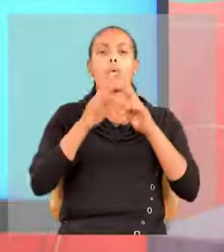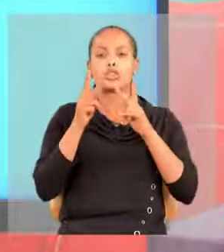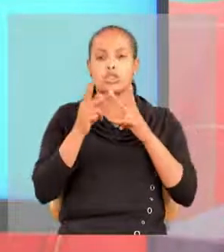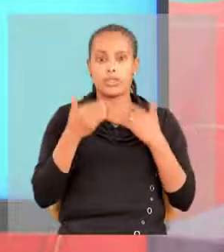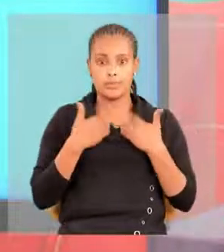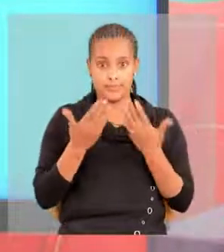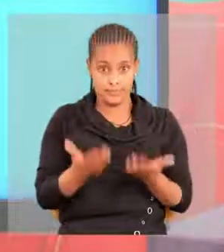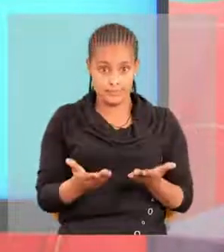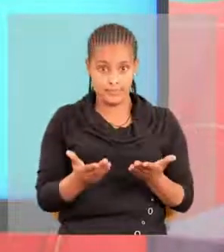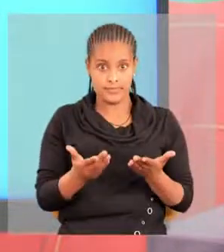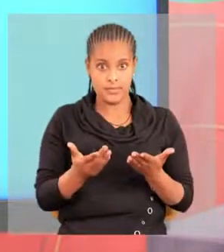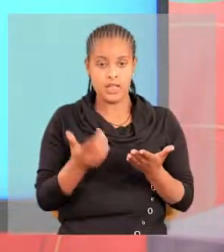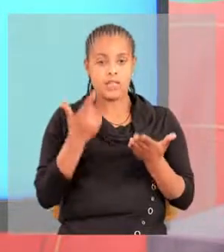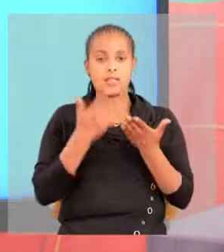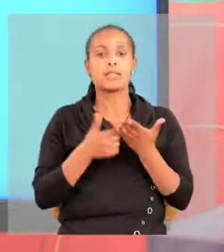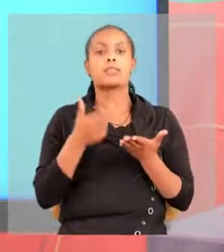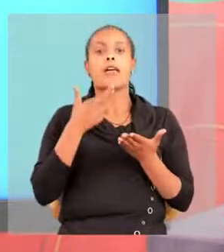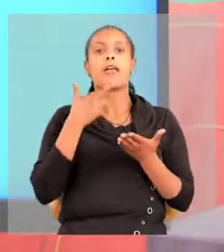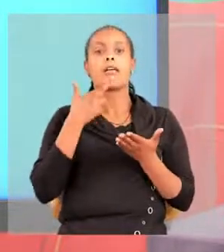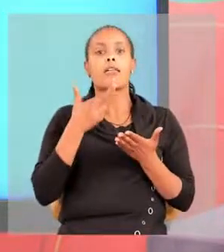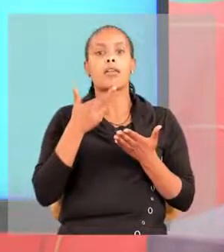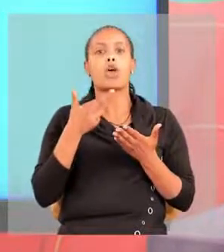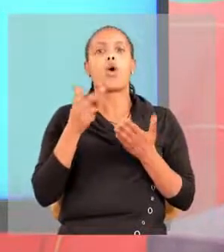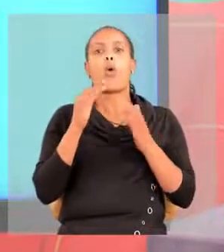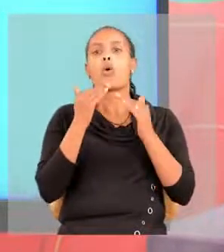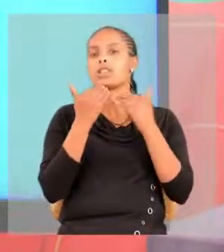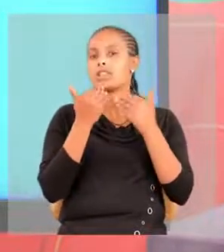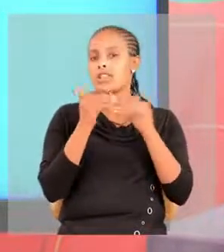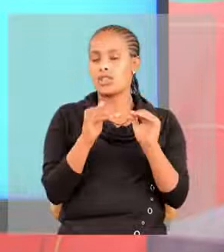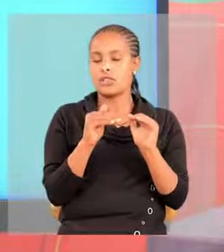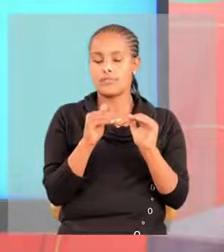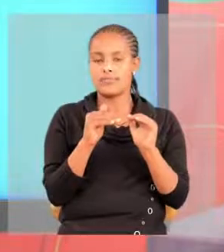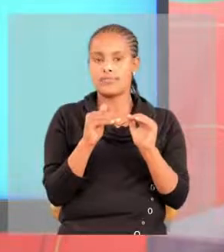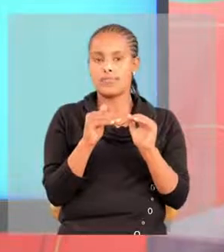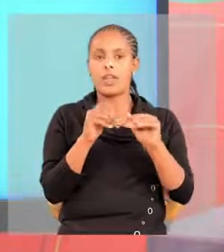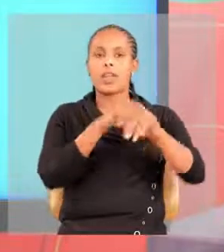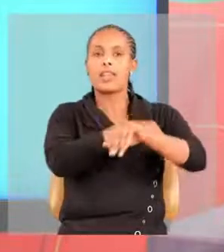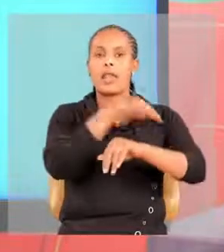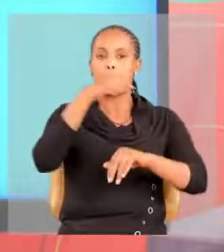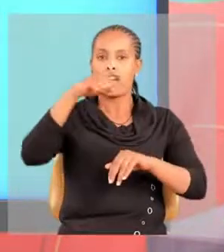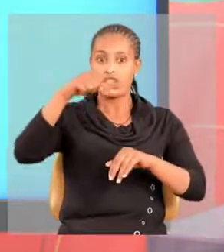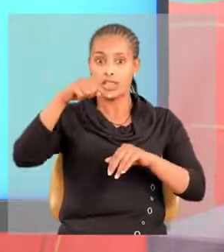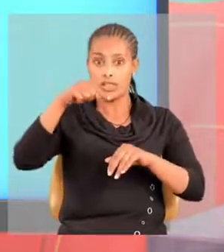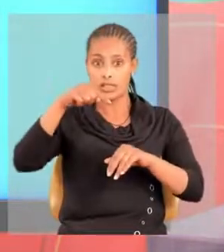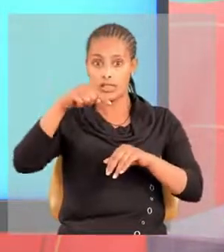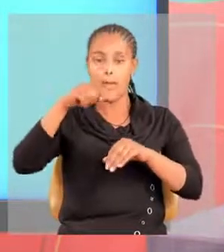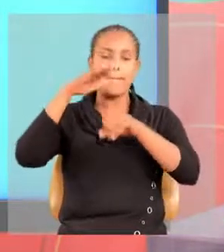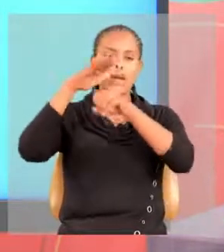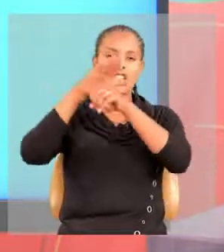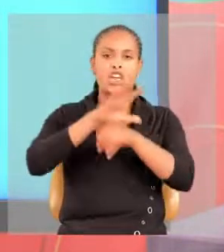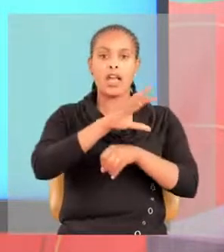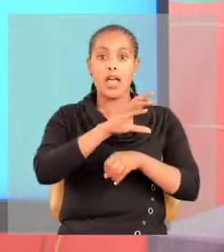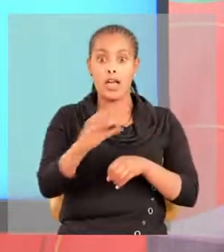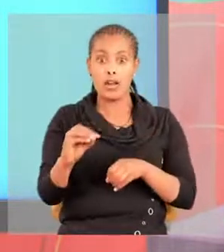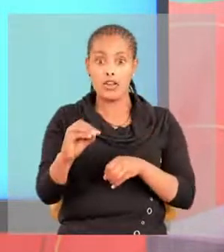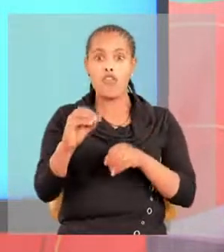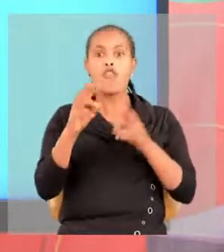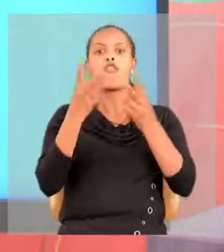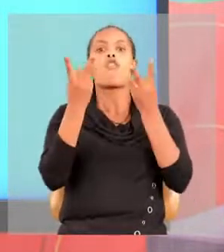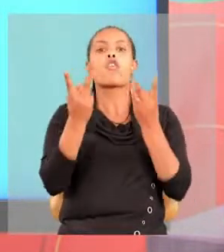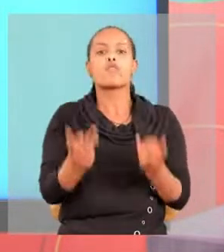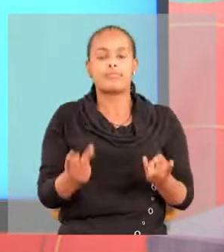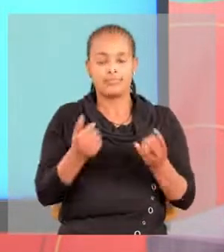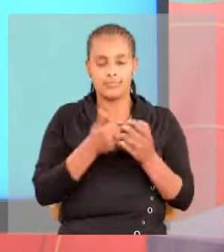position. These are concentration, temperature, pressure, and